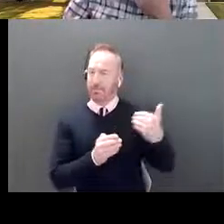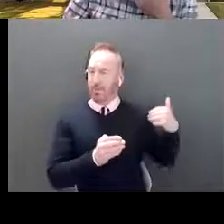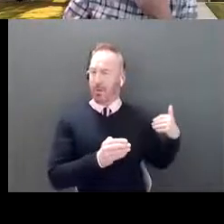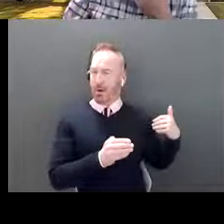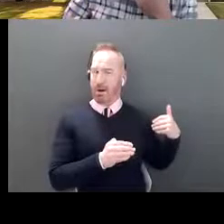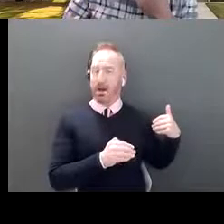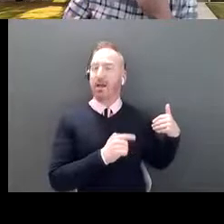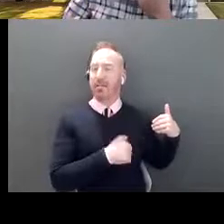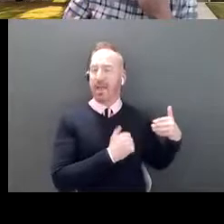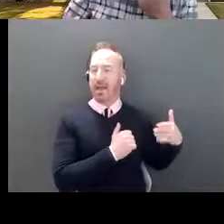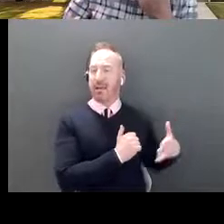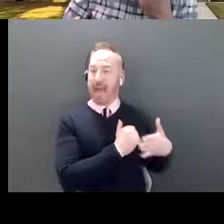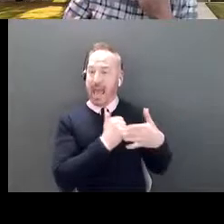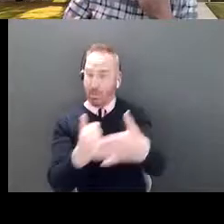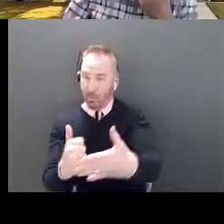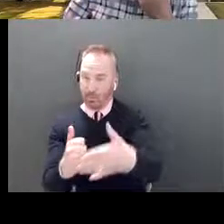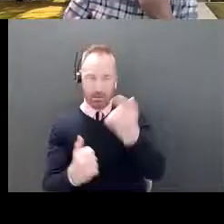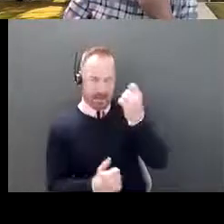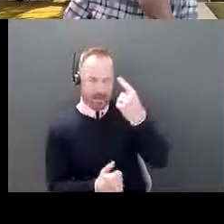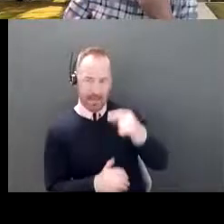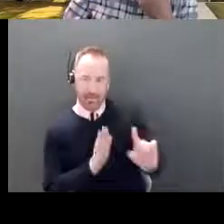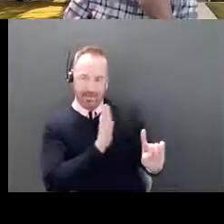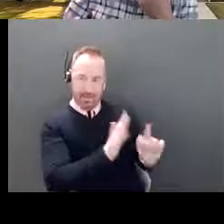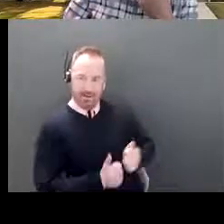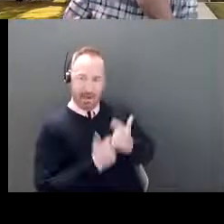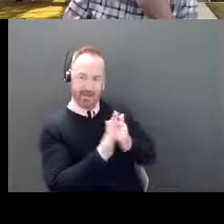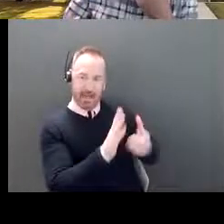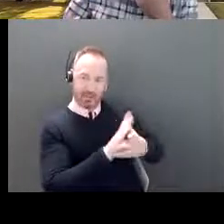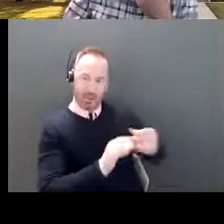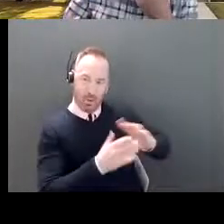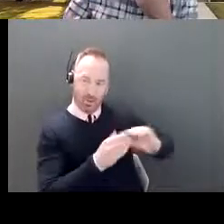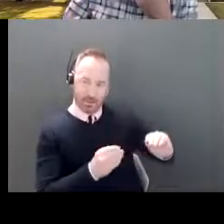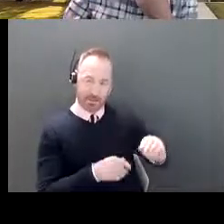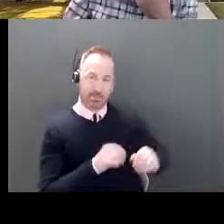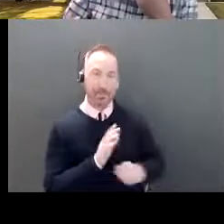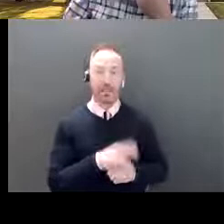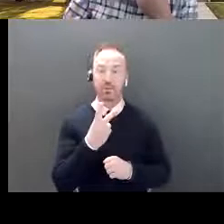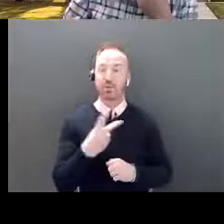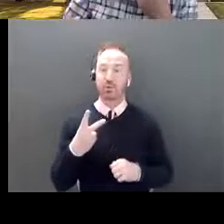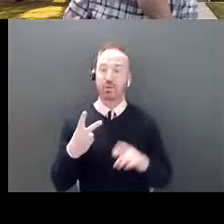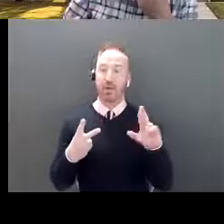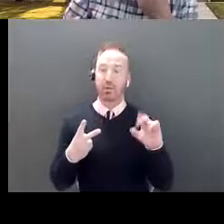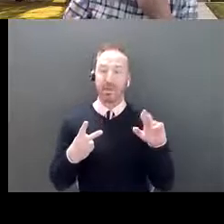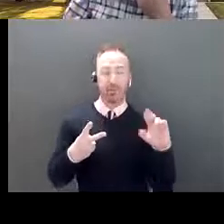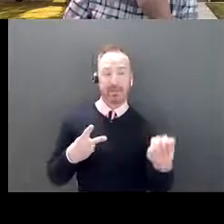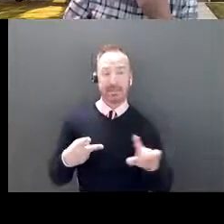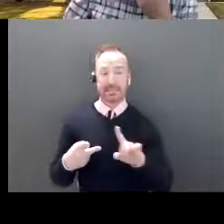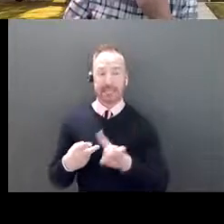lives and behavior and stories. These are two references that I can point to. Equip Healthcare